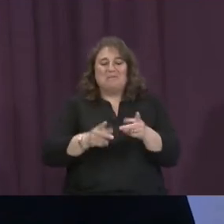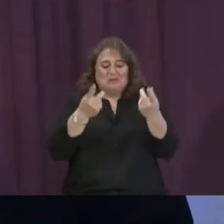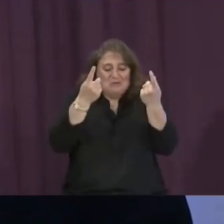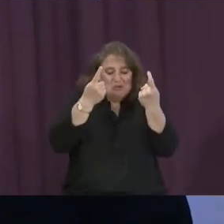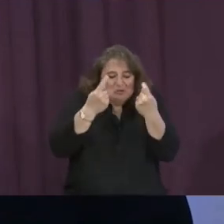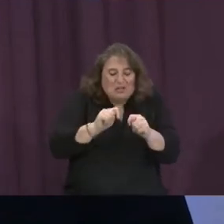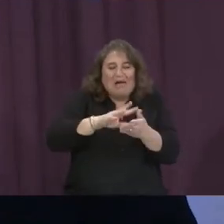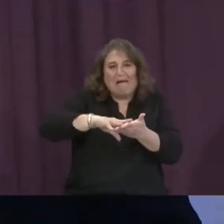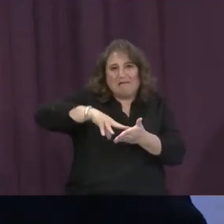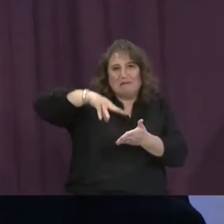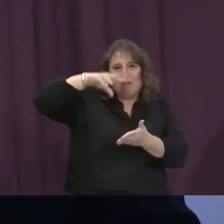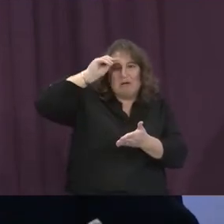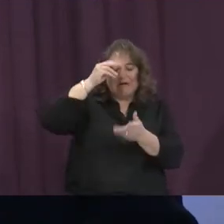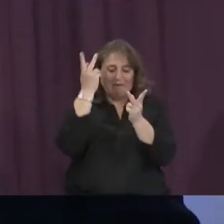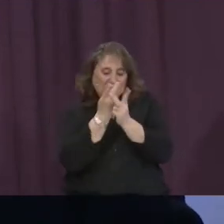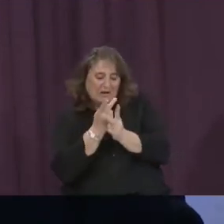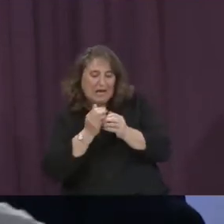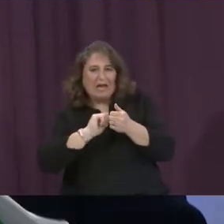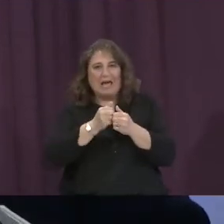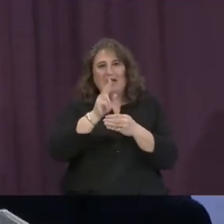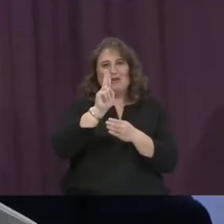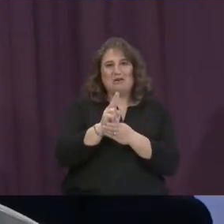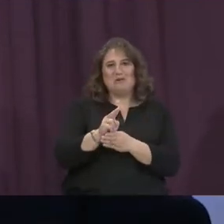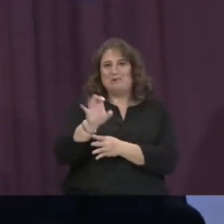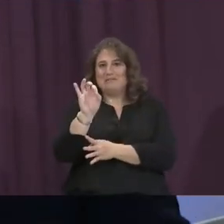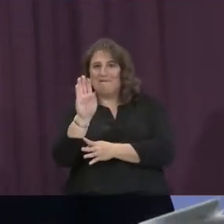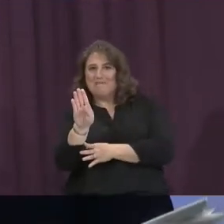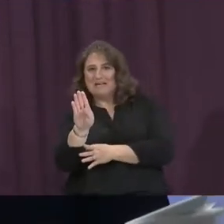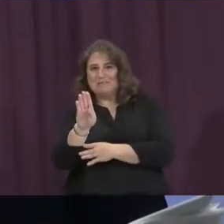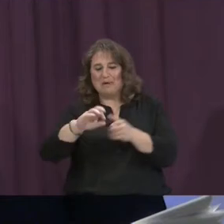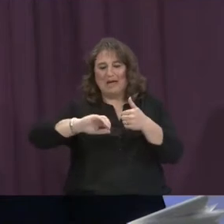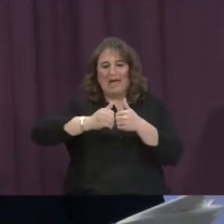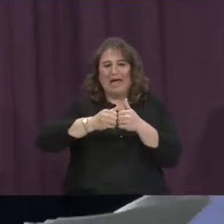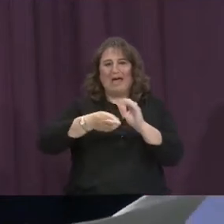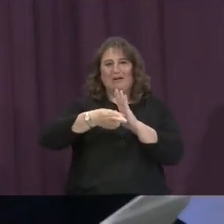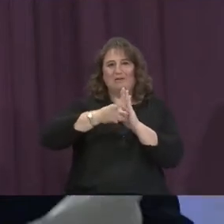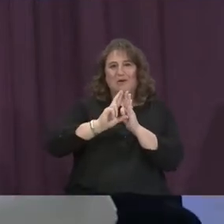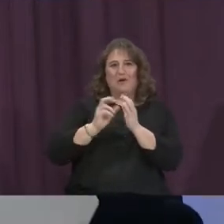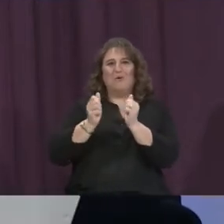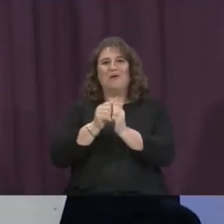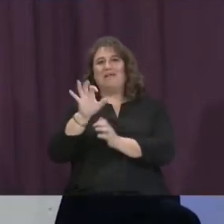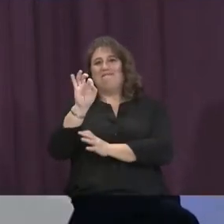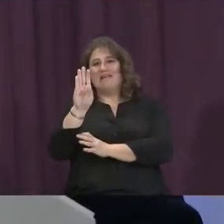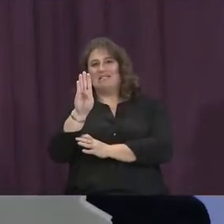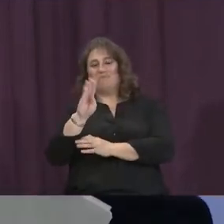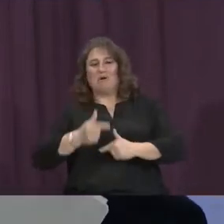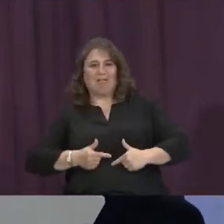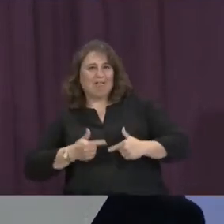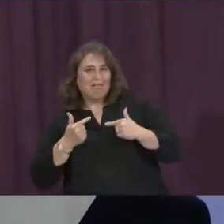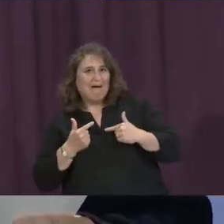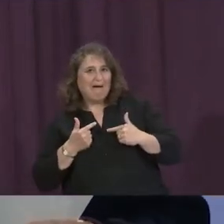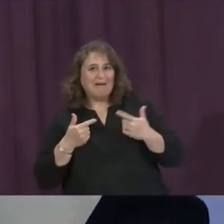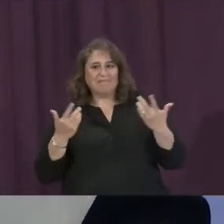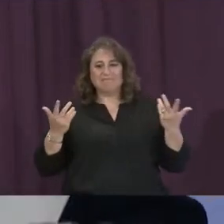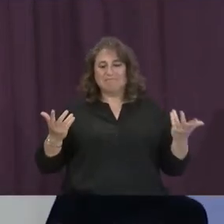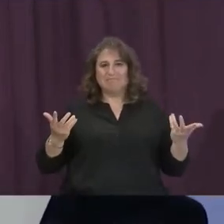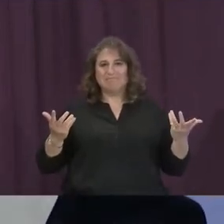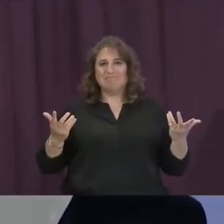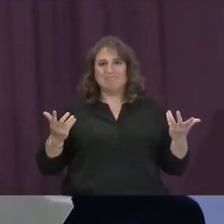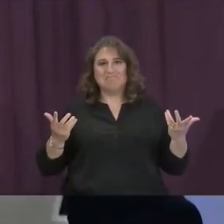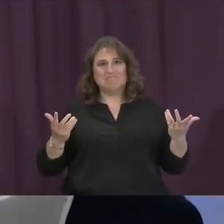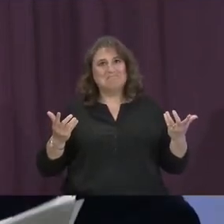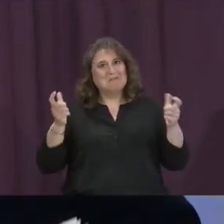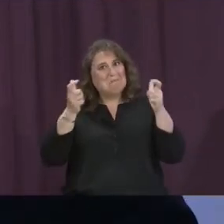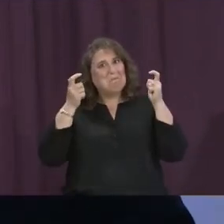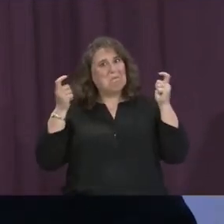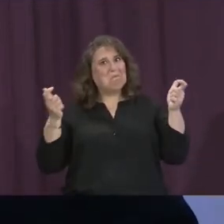to learn, figure out how to use that Facebook. How do you live view things on Facebook live? You know, how, you know, that is huge. And we're,